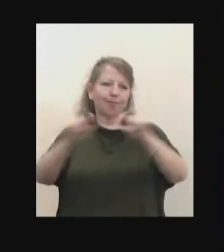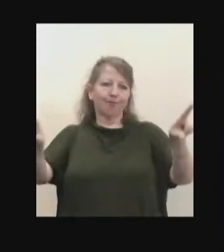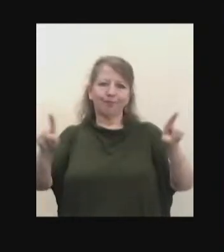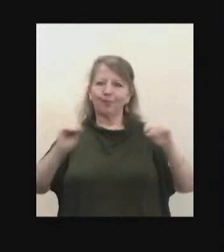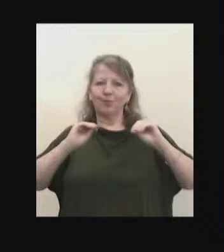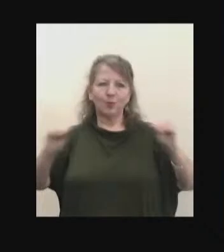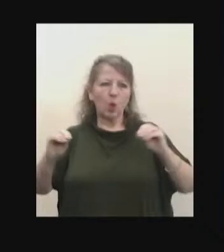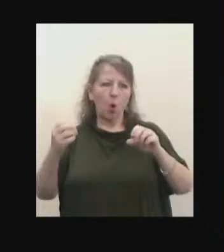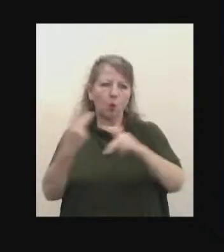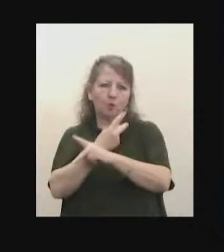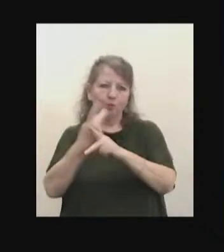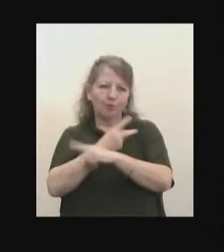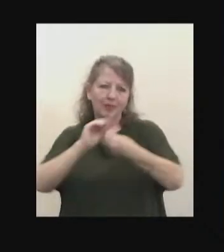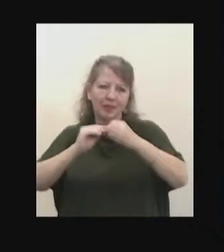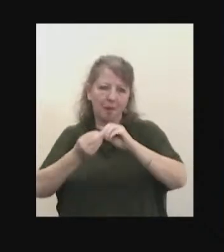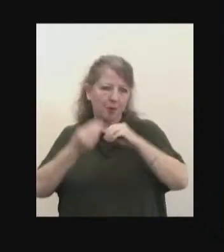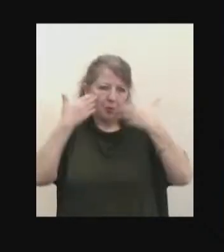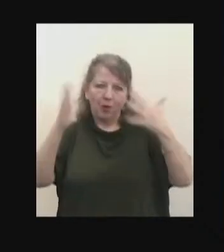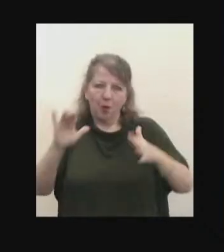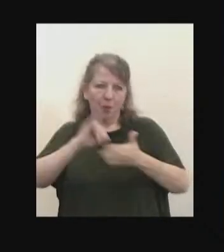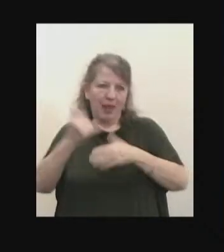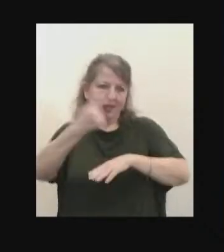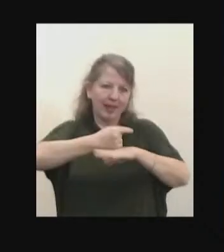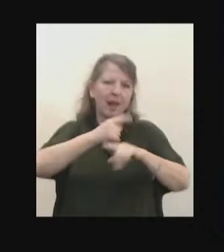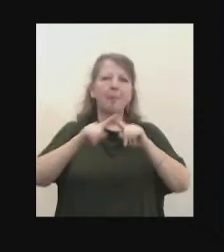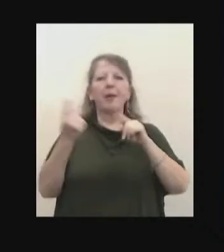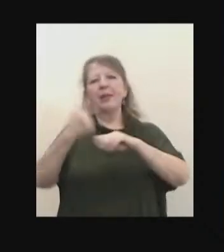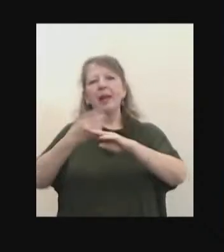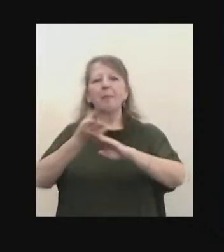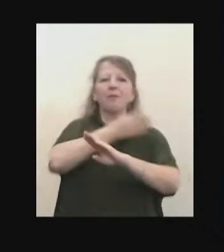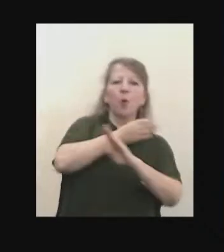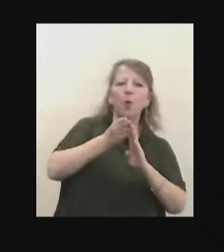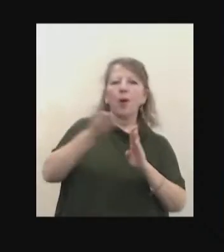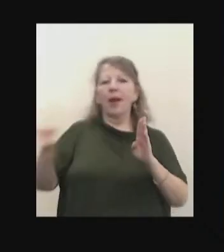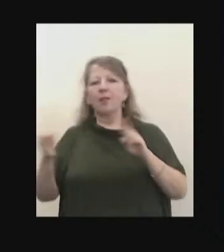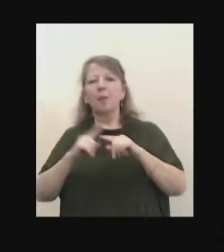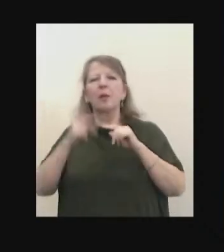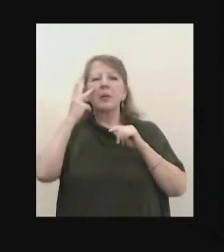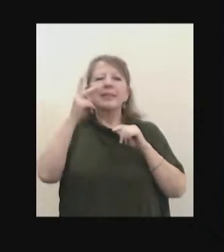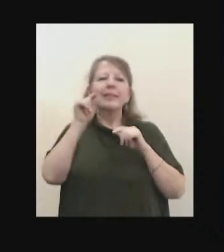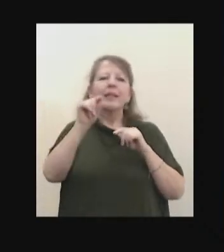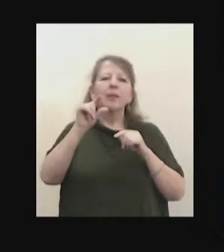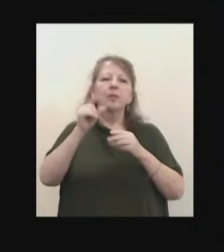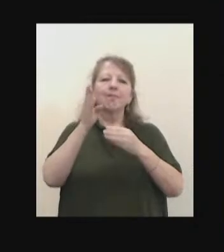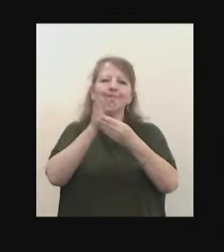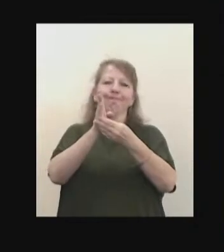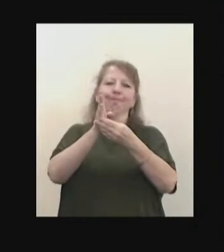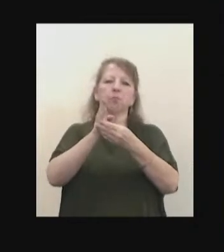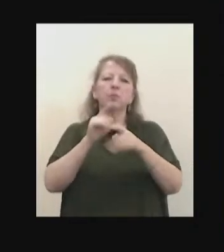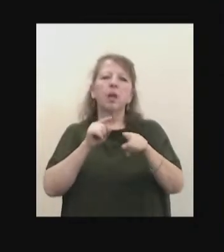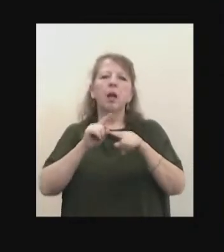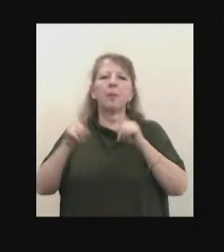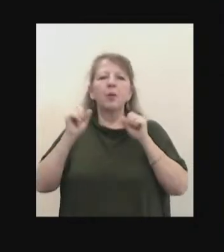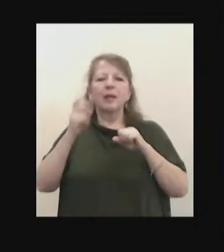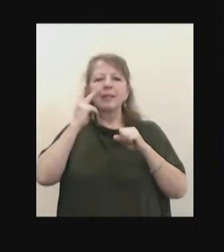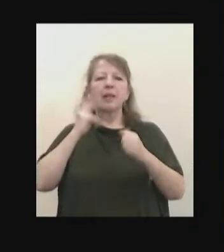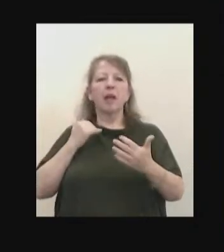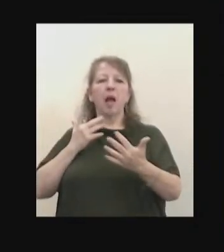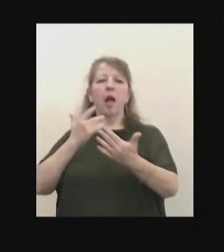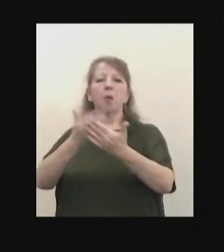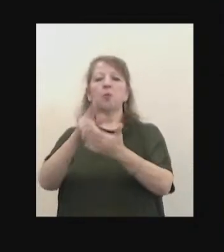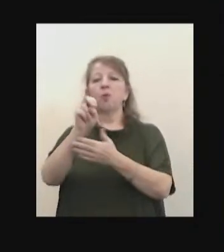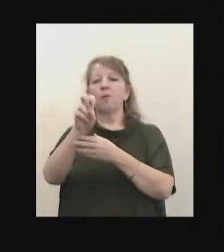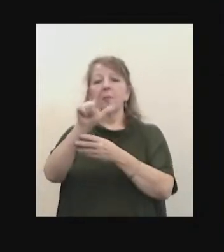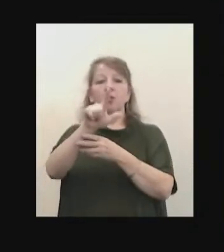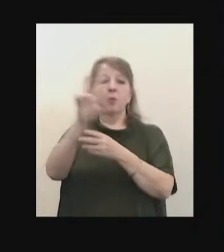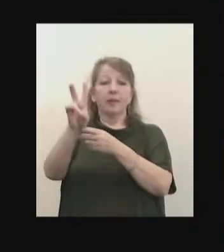for actual Thanksgiving, but we have it for the other days, so there's a little break there. But you do see the increase for up to November 27th, in which we have a little